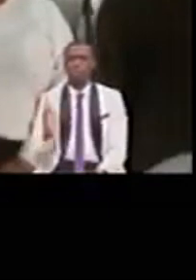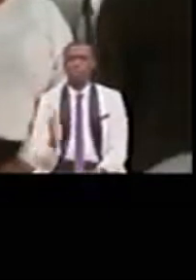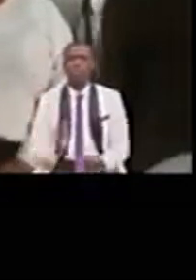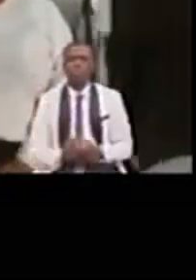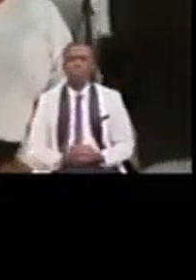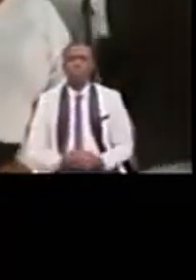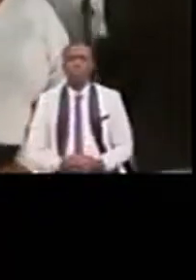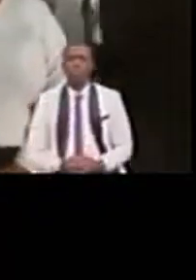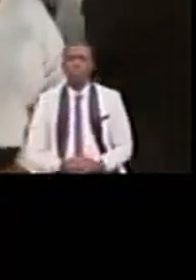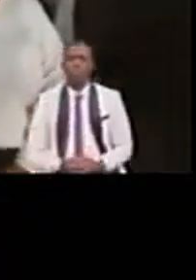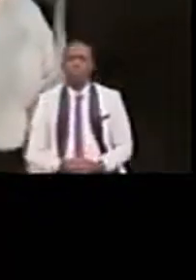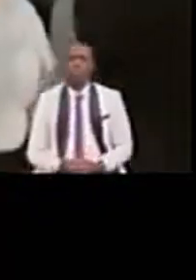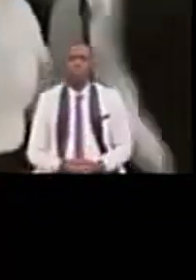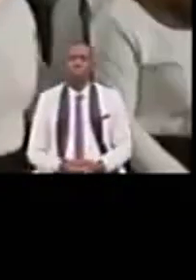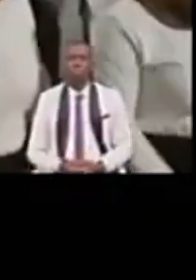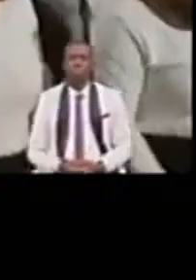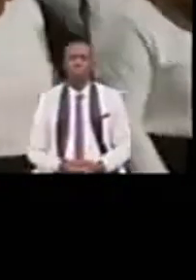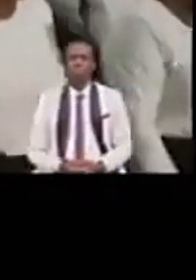God.